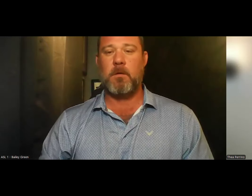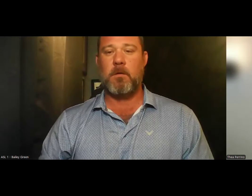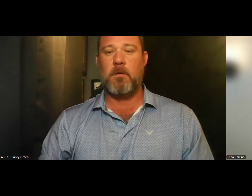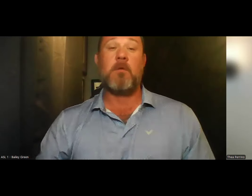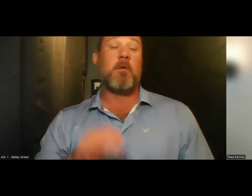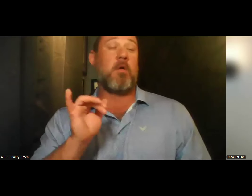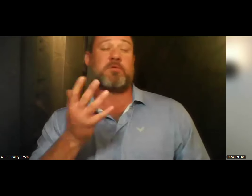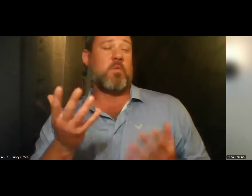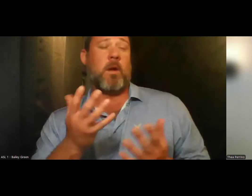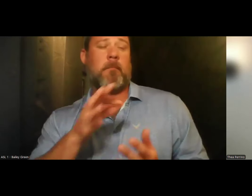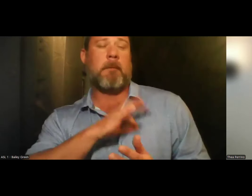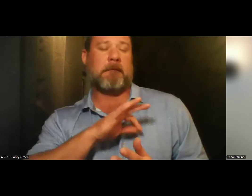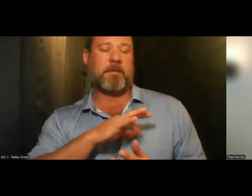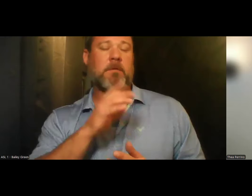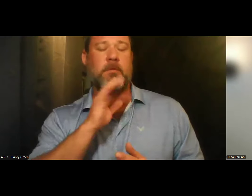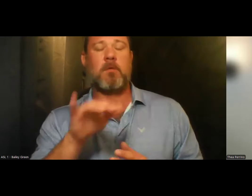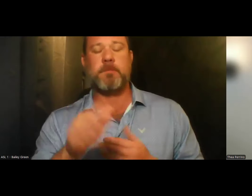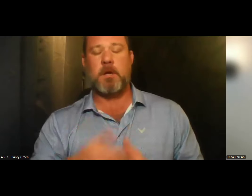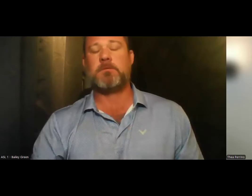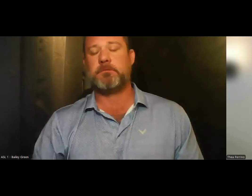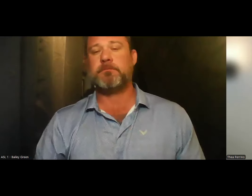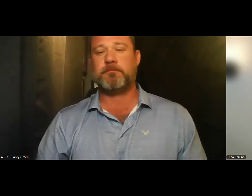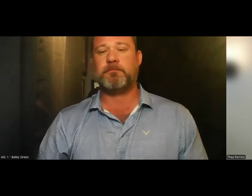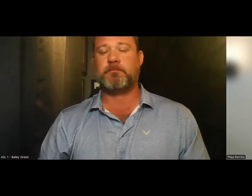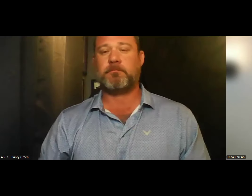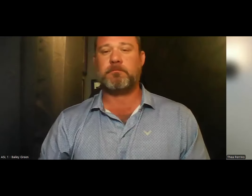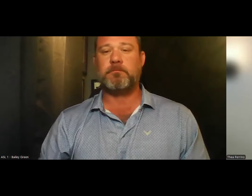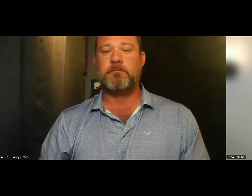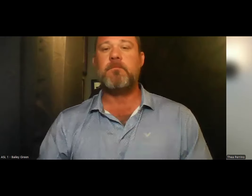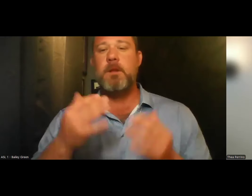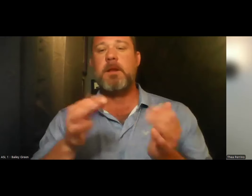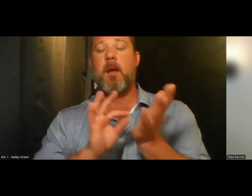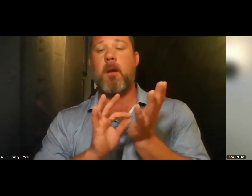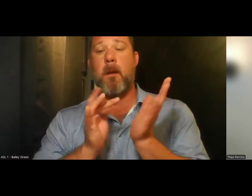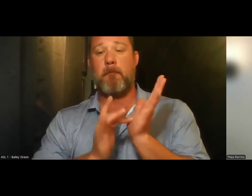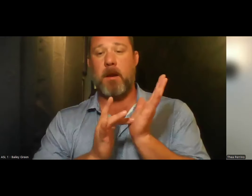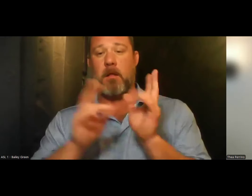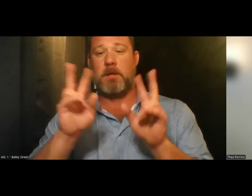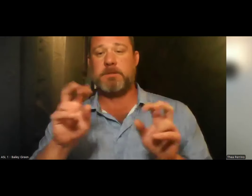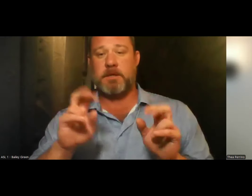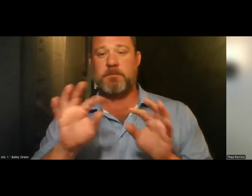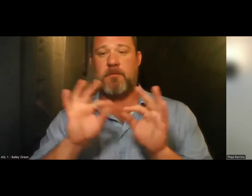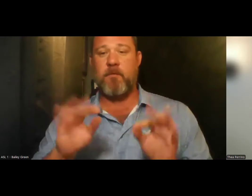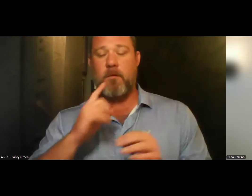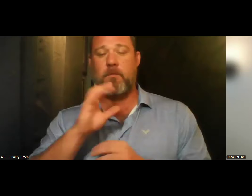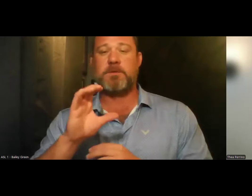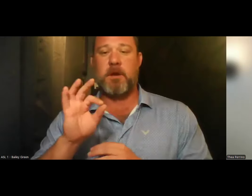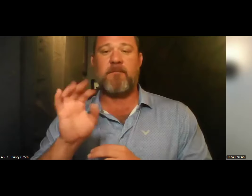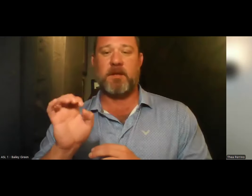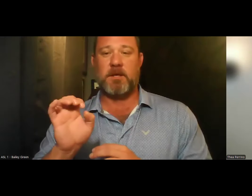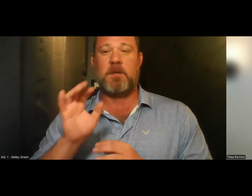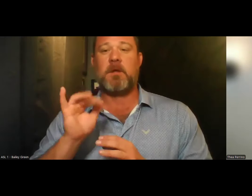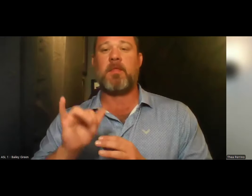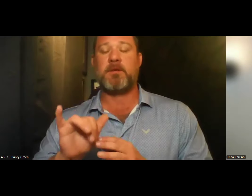the benefits are of this package is also noted in there. And then our medical assessment form for our CFEs. This is a